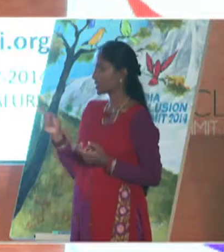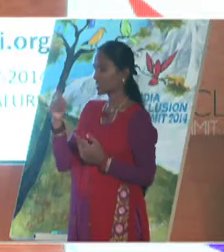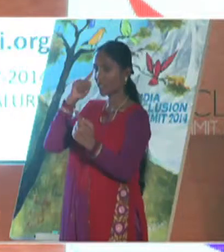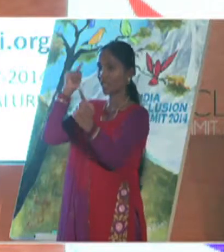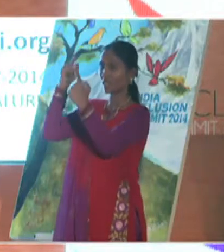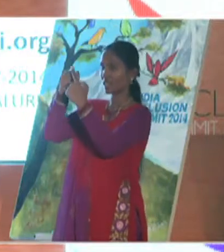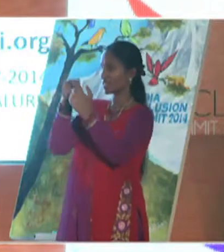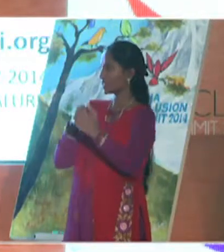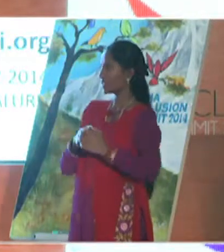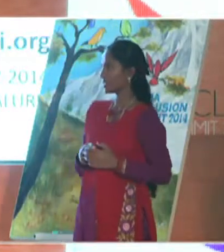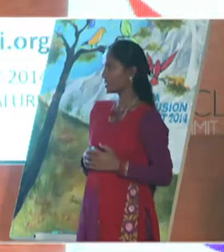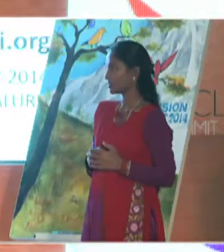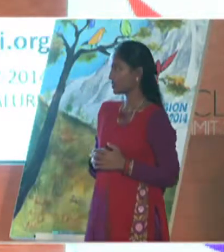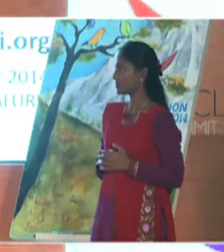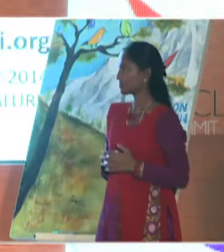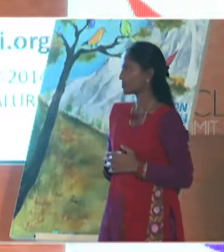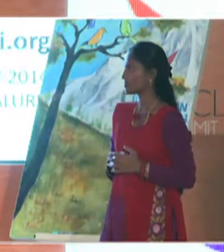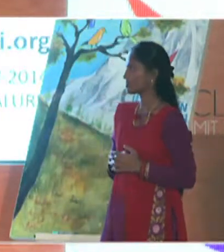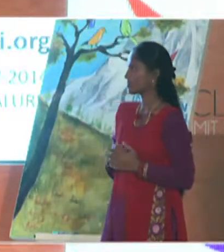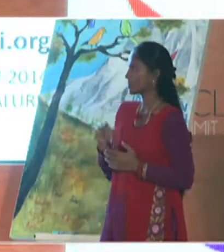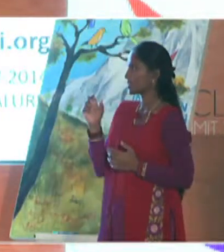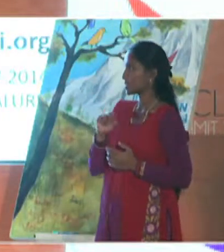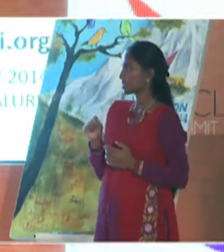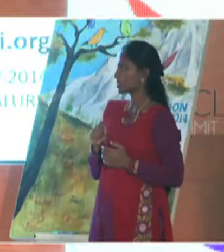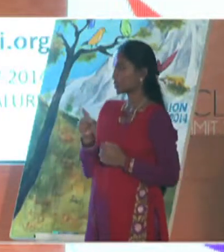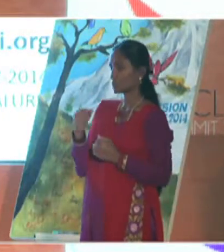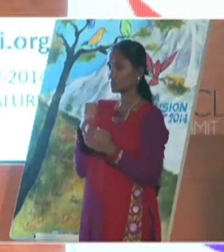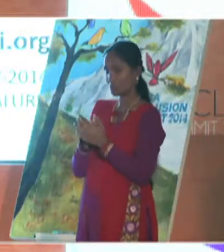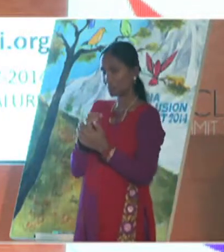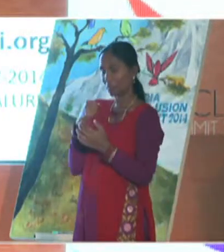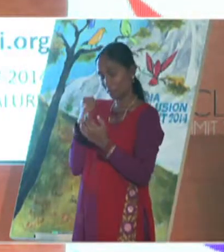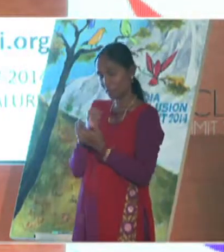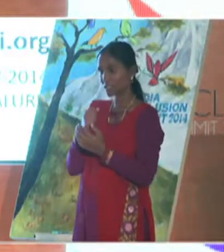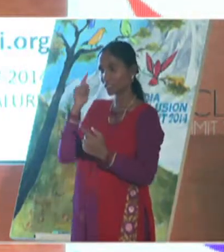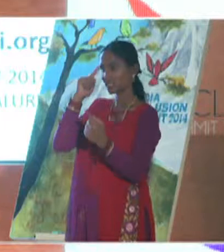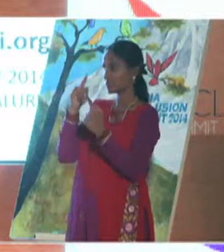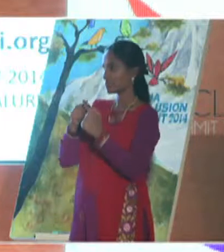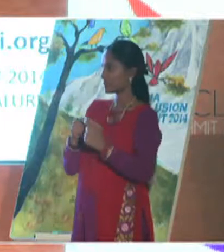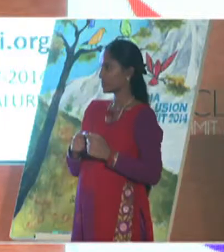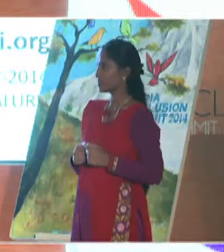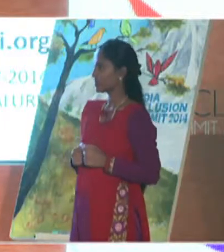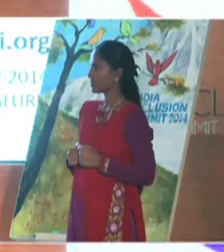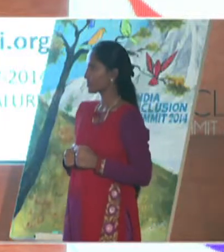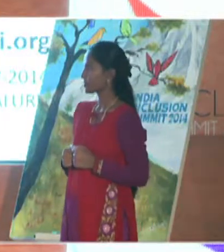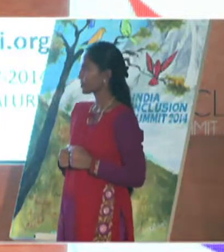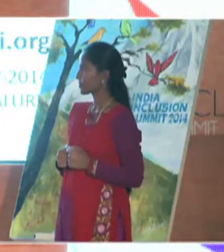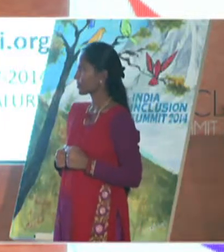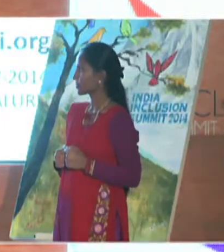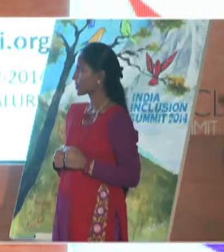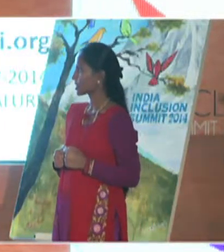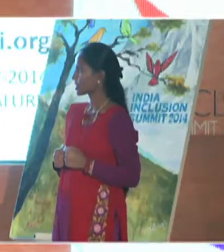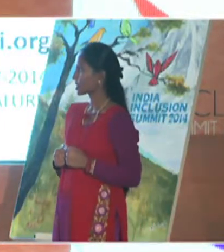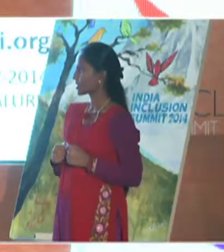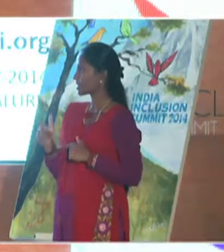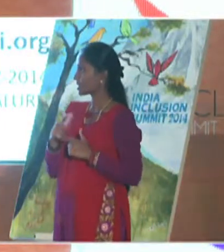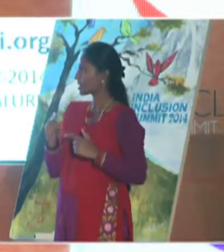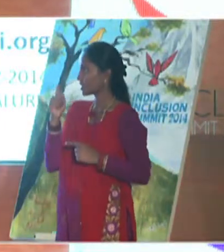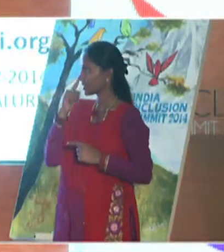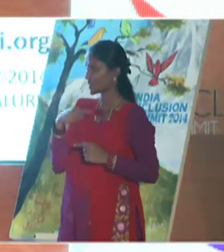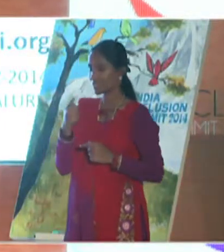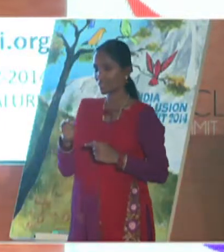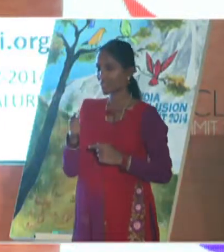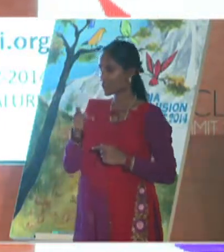are possessed by demons, so they don't even touch their children. And then she met one boy, and this boy had a smile on his face, and he said, "Oh,